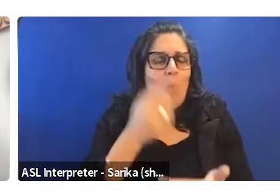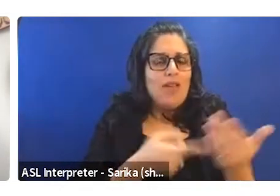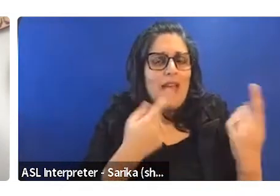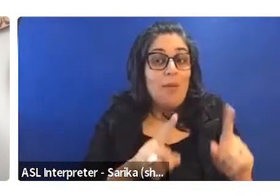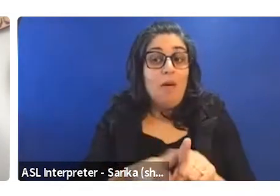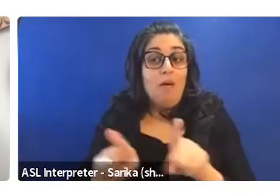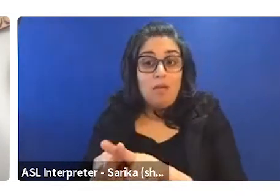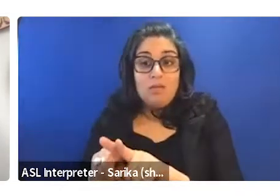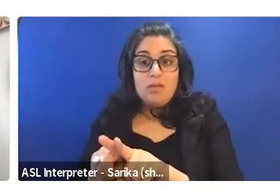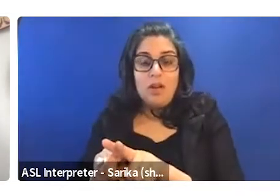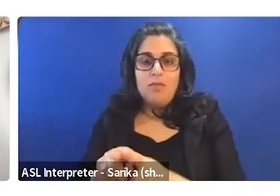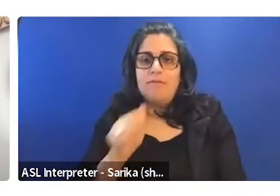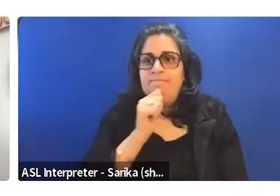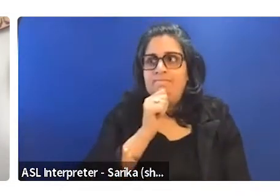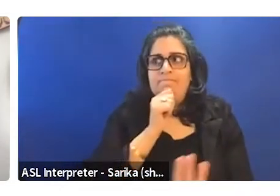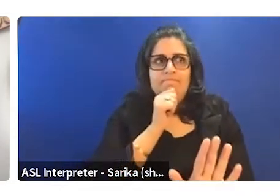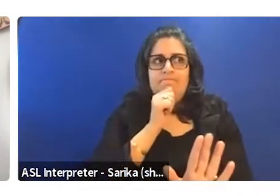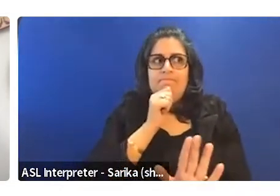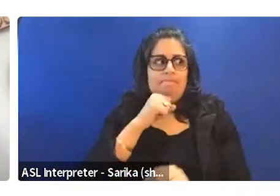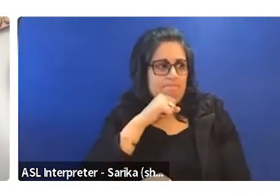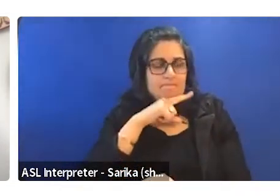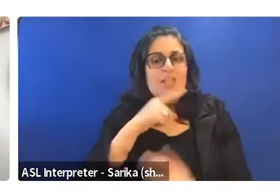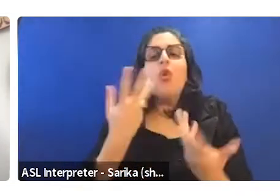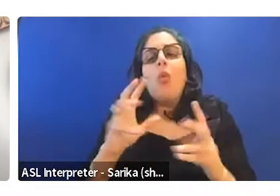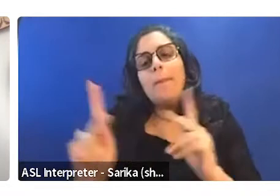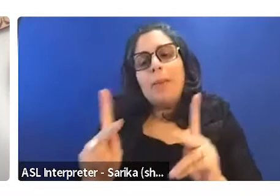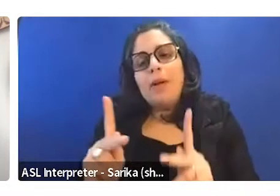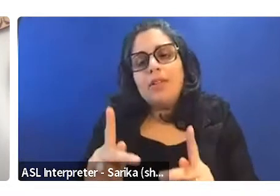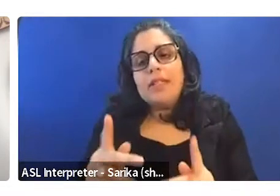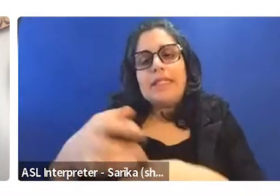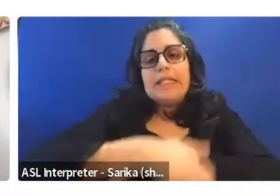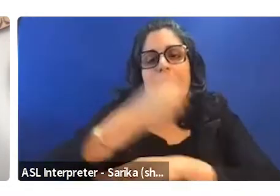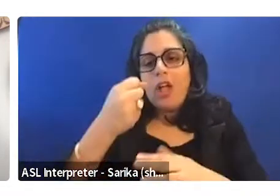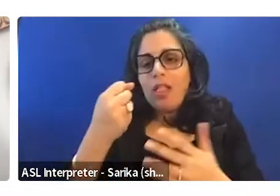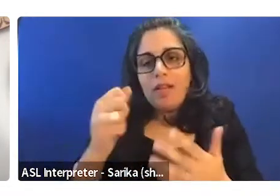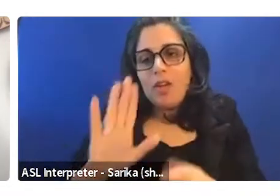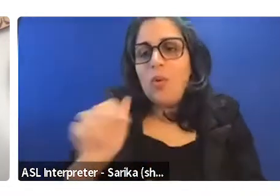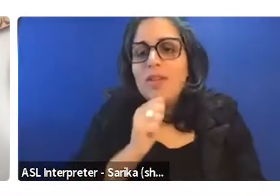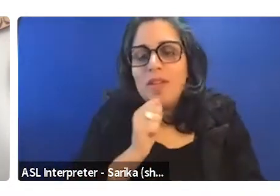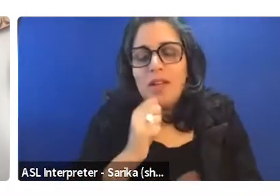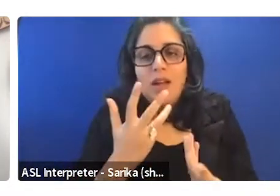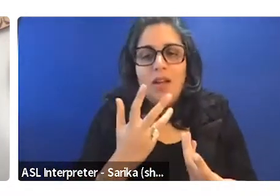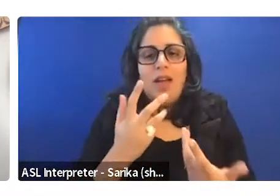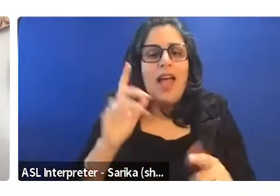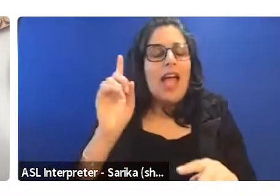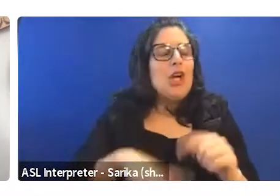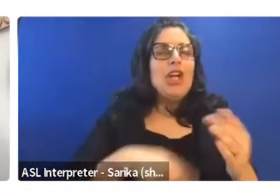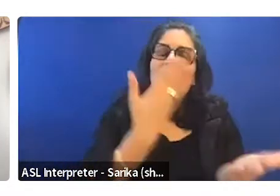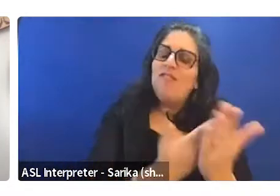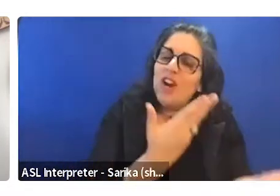of secrecy and not wanting people to steal your supply chain. So I couldn't actually verify a lot of companies who were